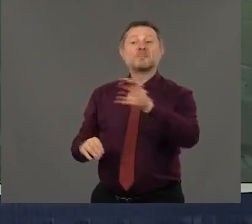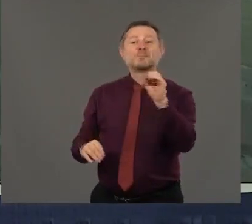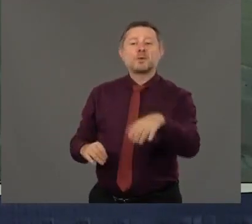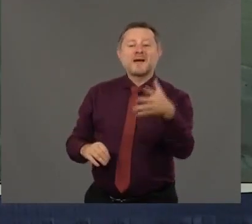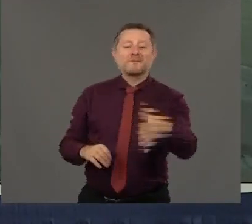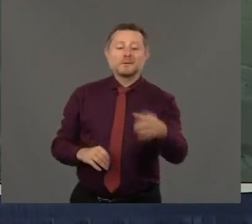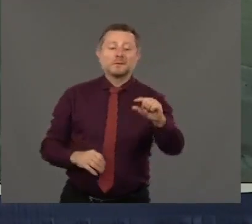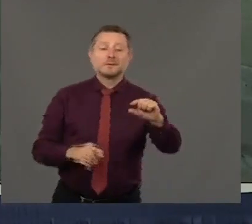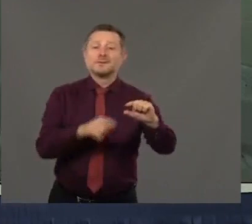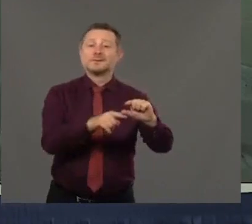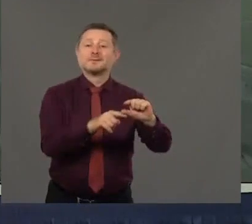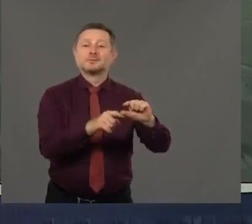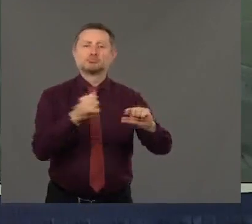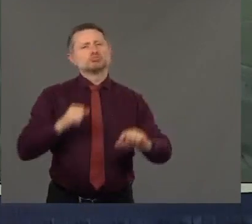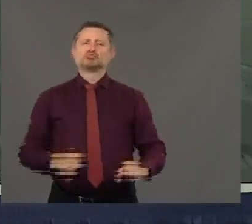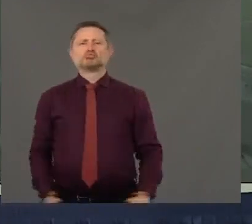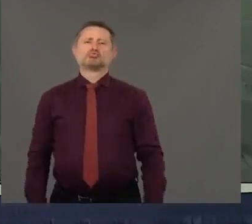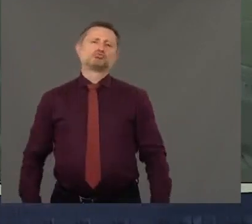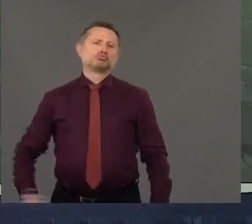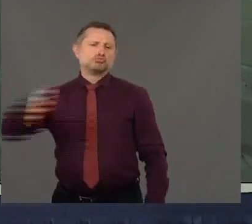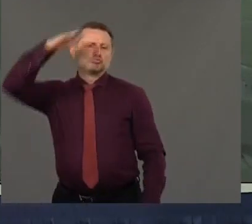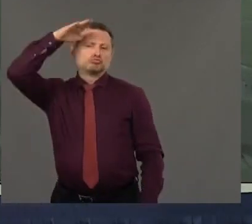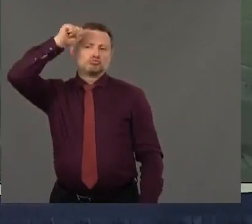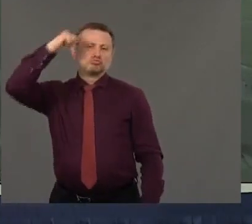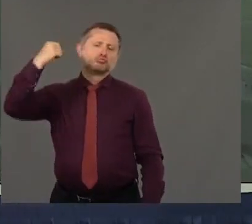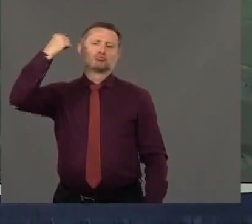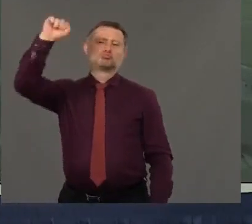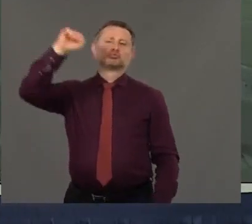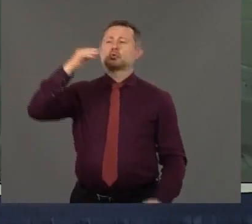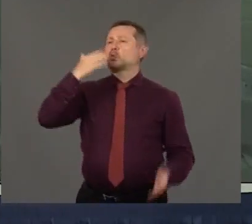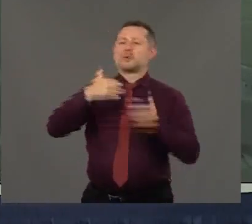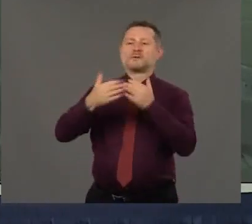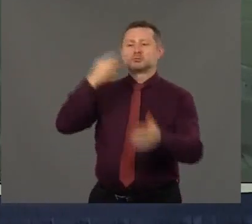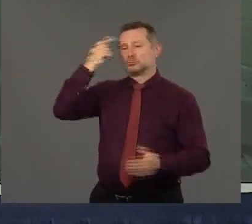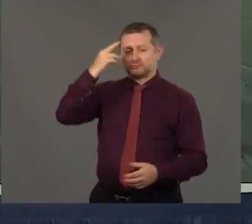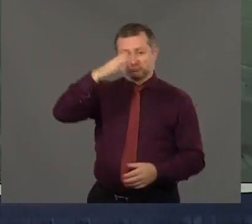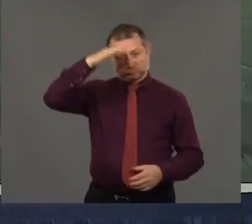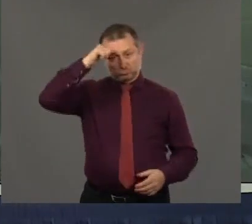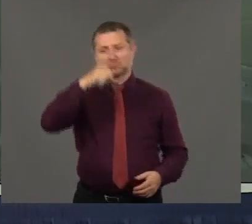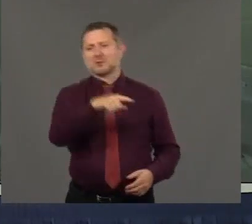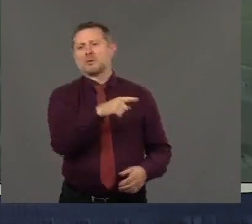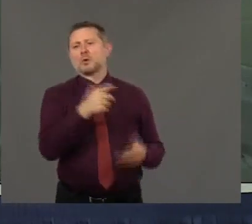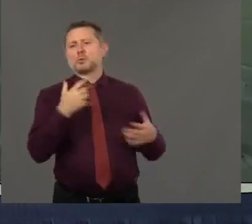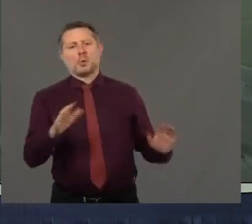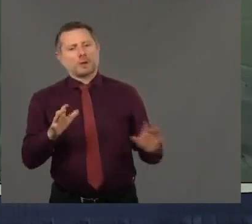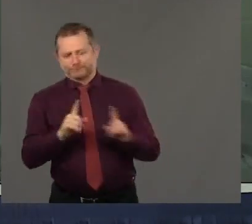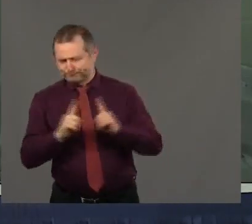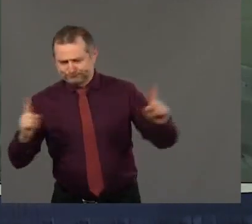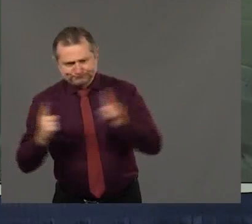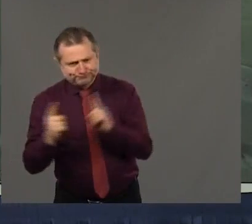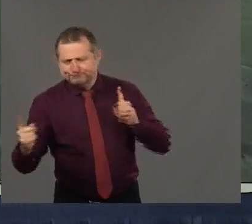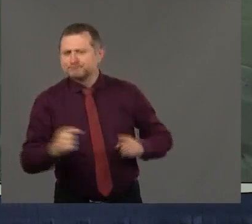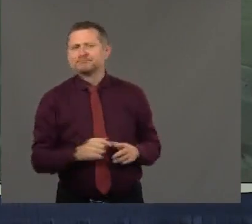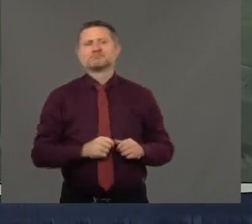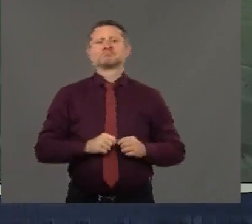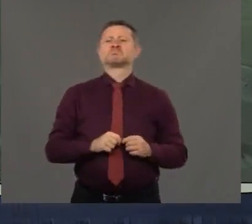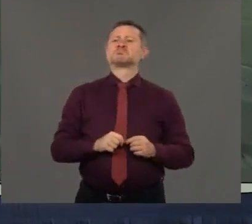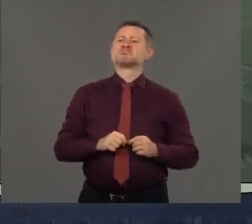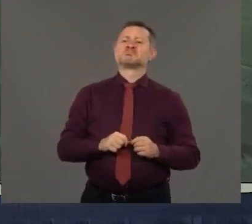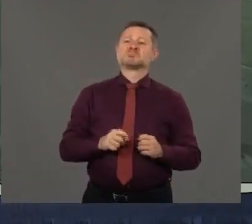do it because, for whatever reason, social distancing, except the 5% who don't